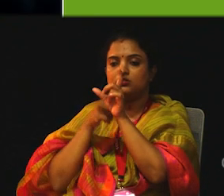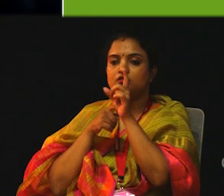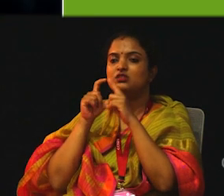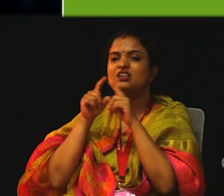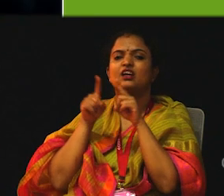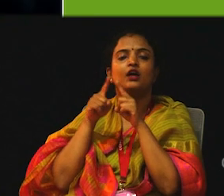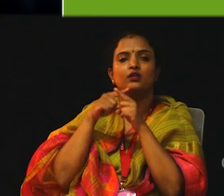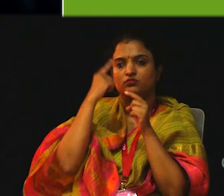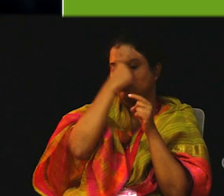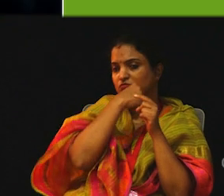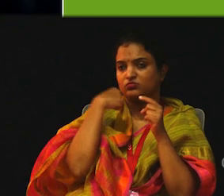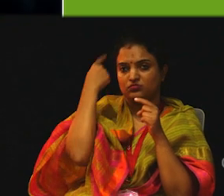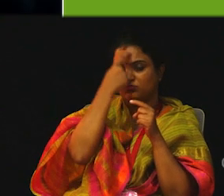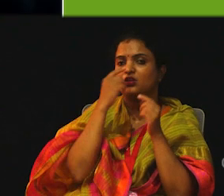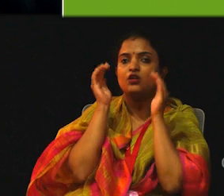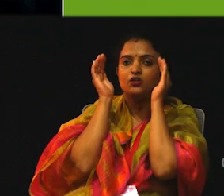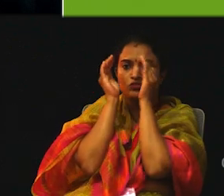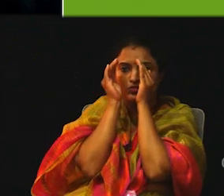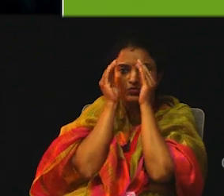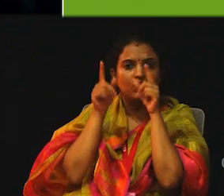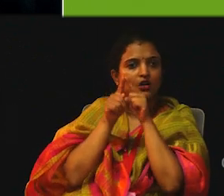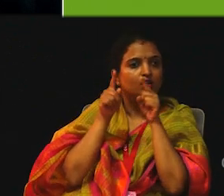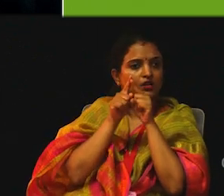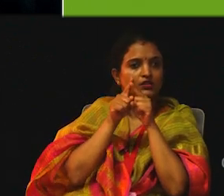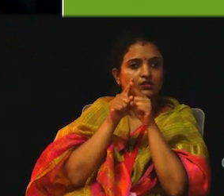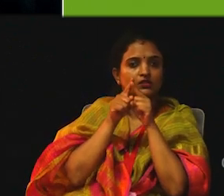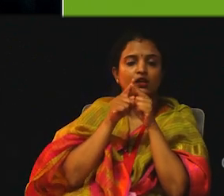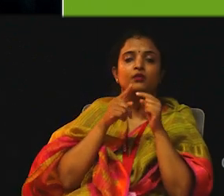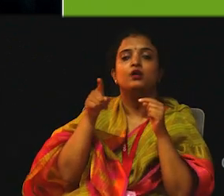So what exactly is meant by cognitive education?